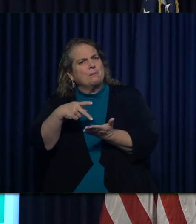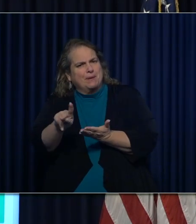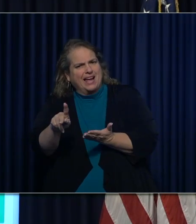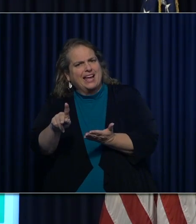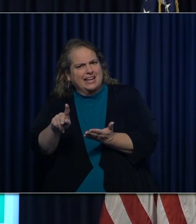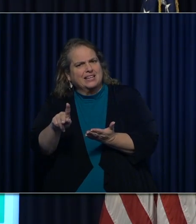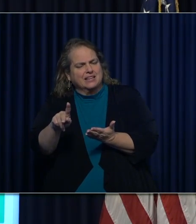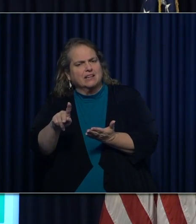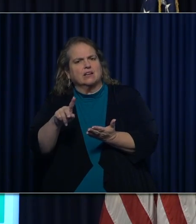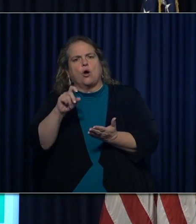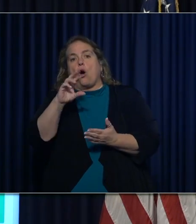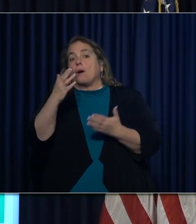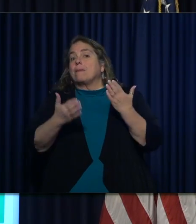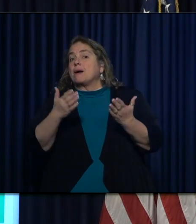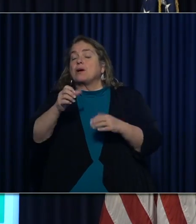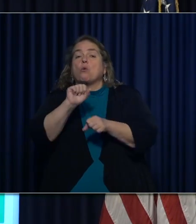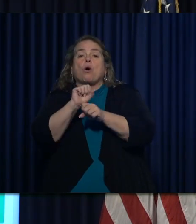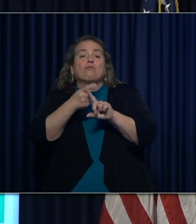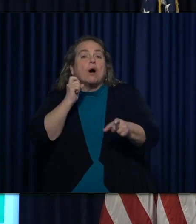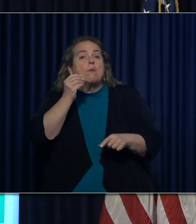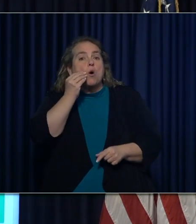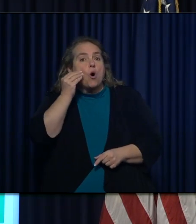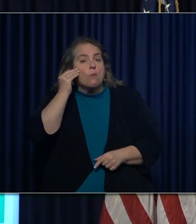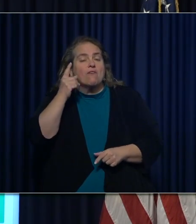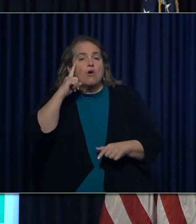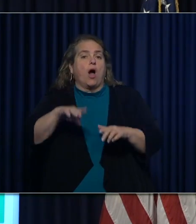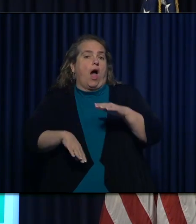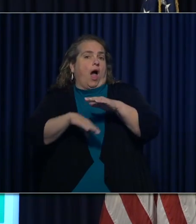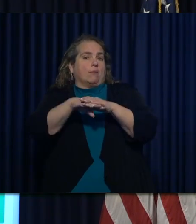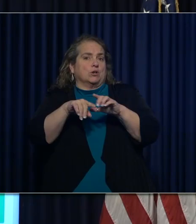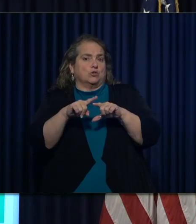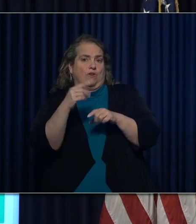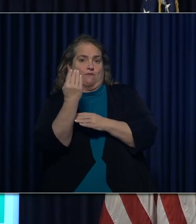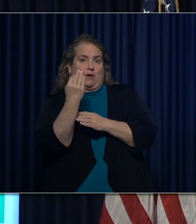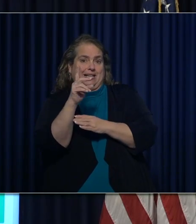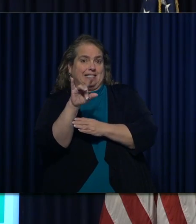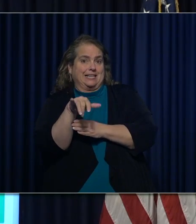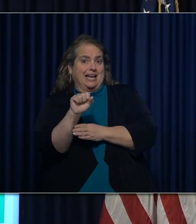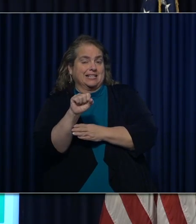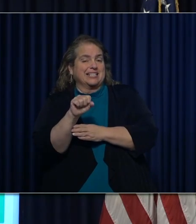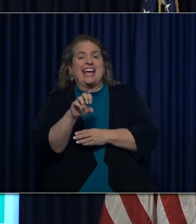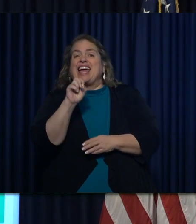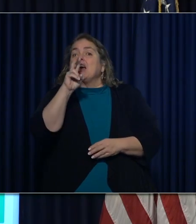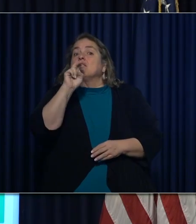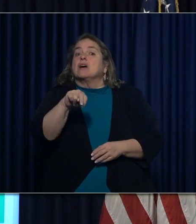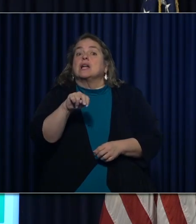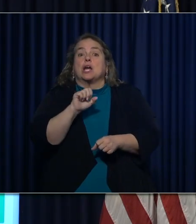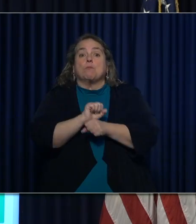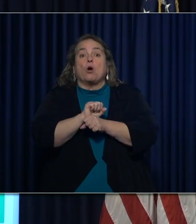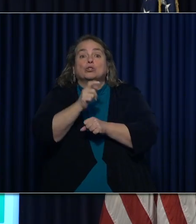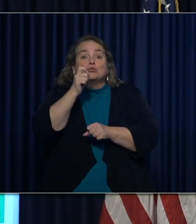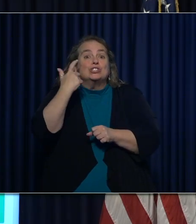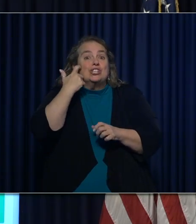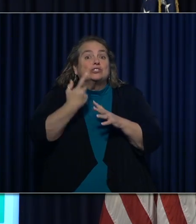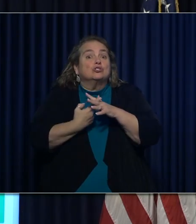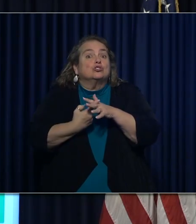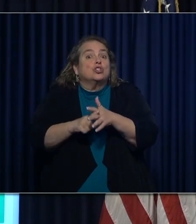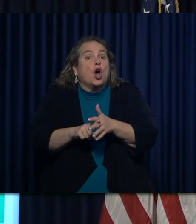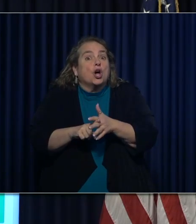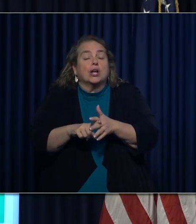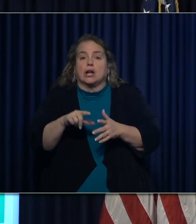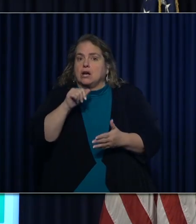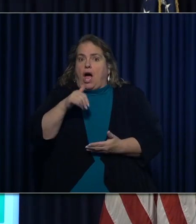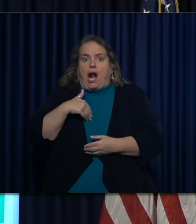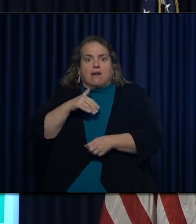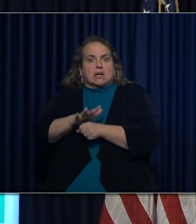maybe telecommuting for up to 14 days. That's even for employees that may have just started and therefore not accrued that amount